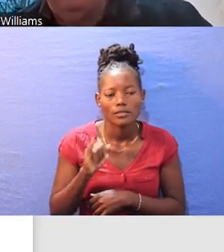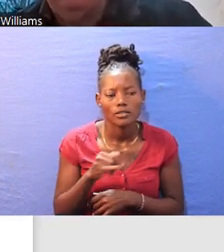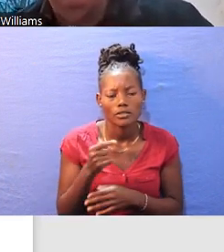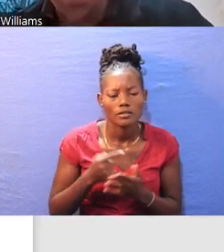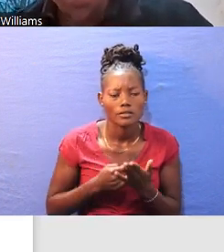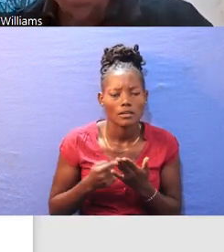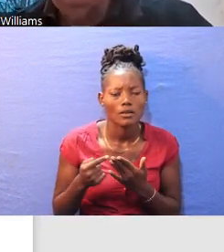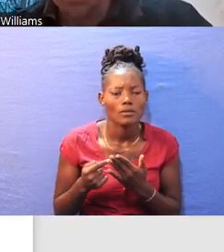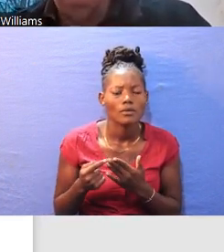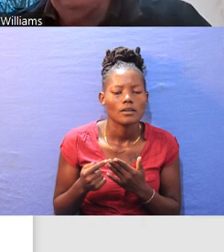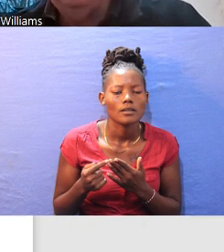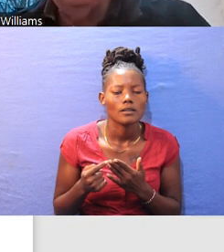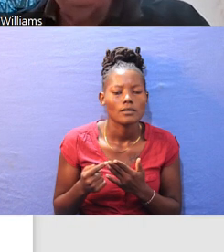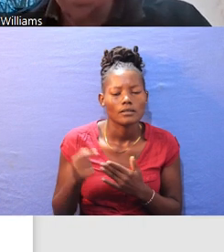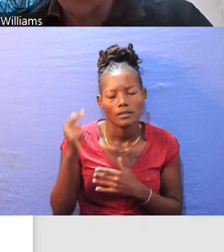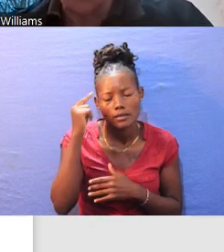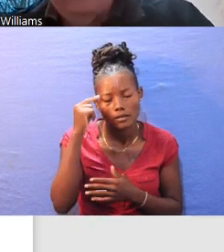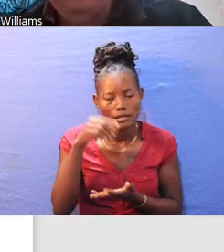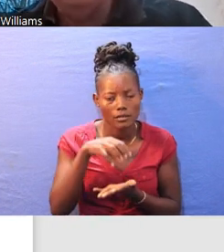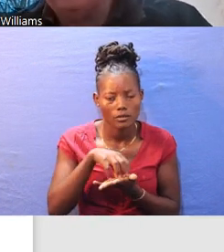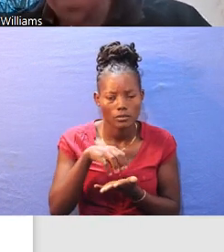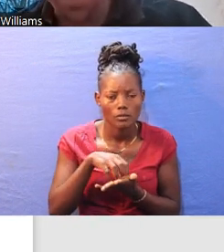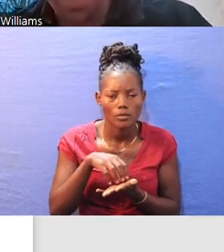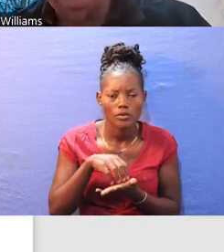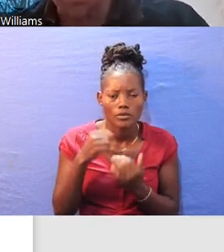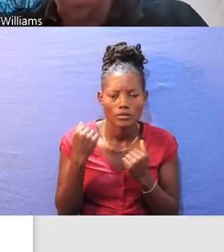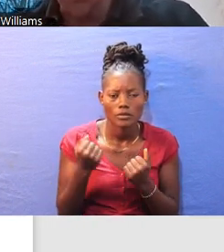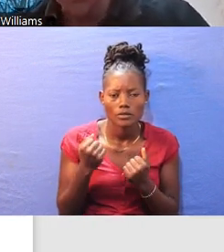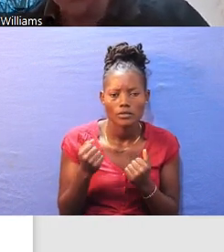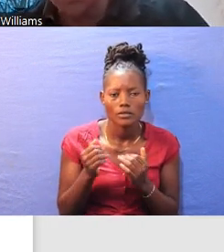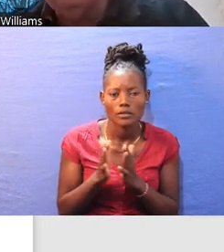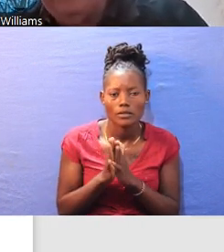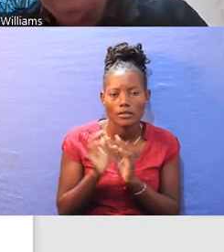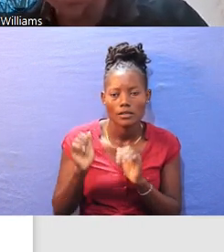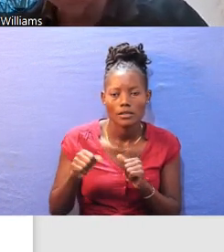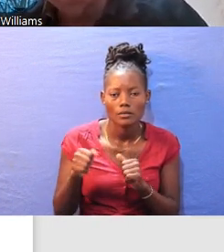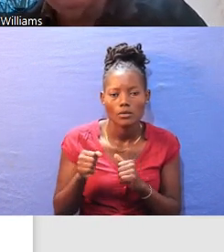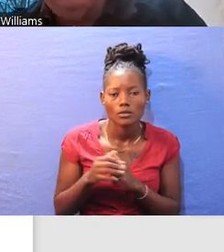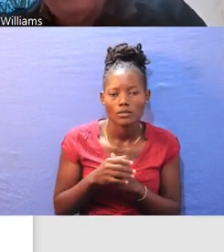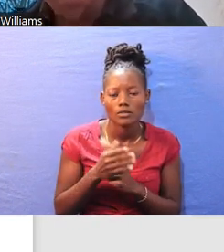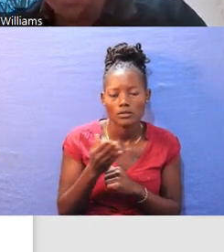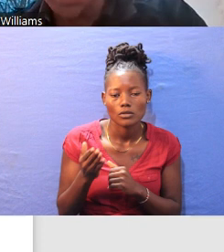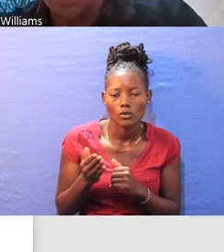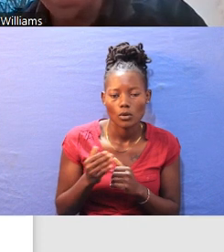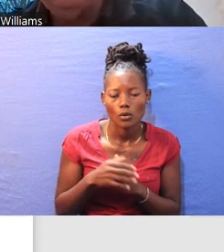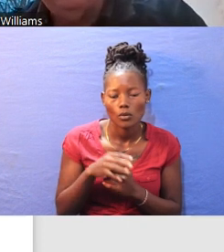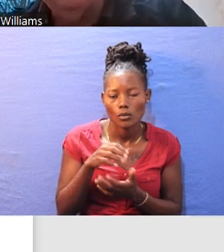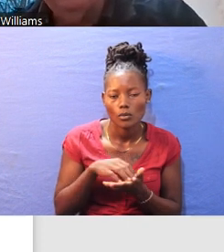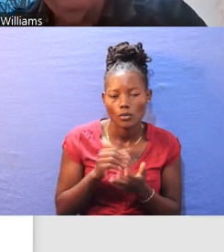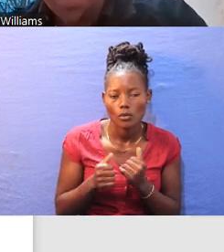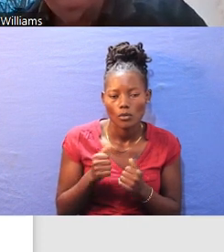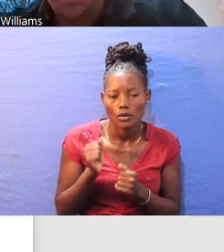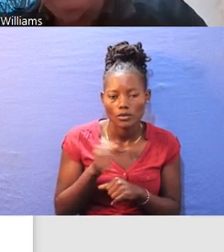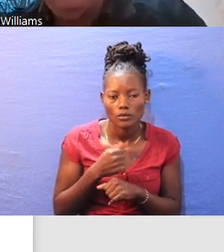young female, they're so weak that they cannot hit those positions. So strength enables you to hit